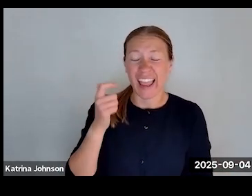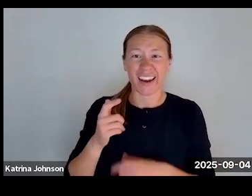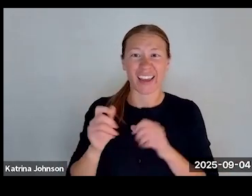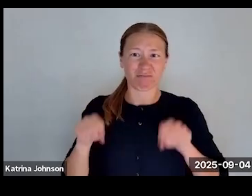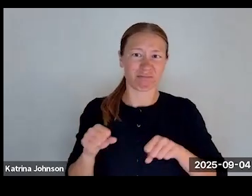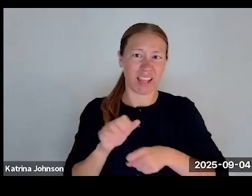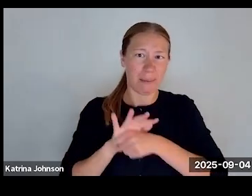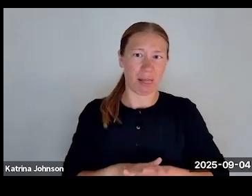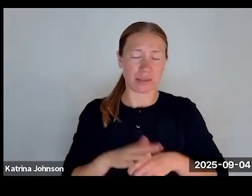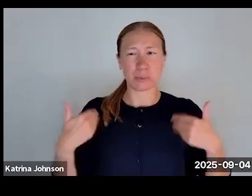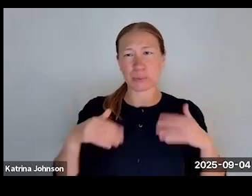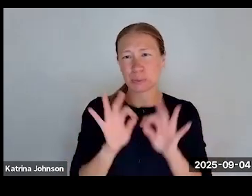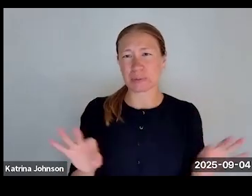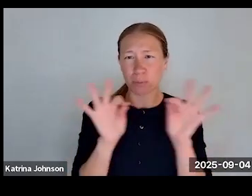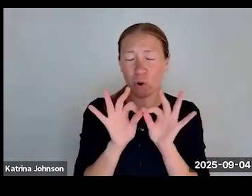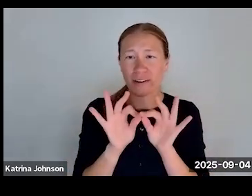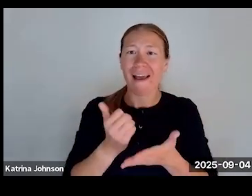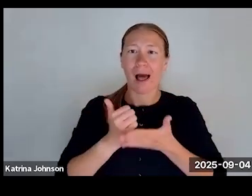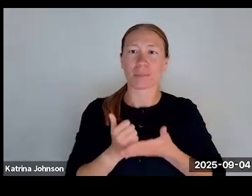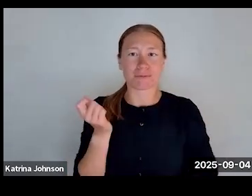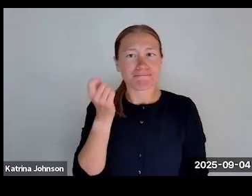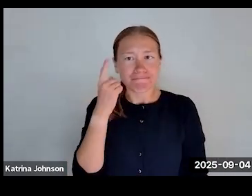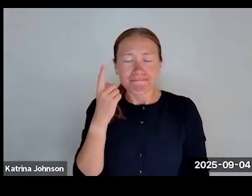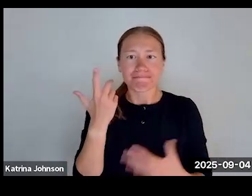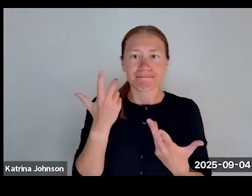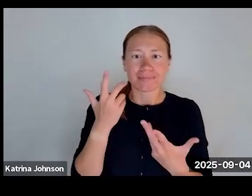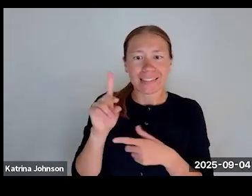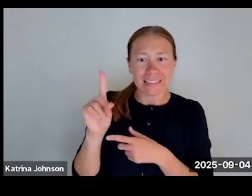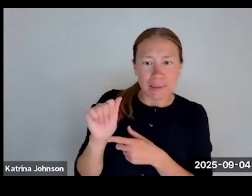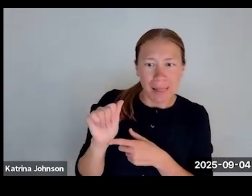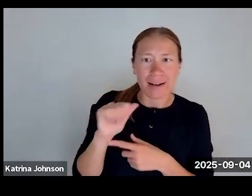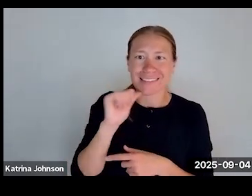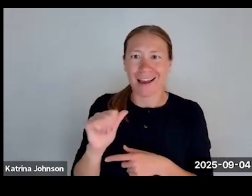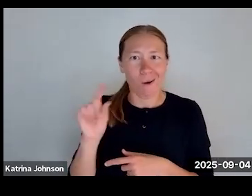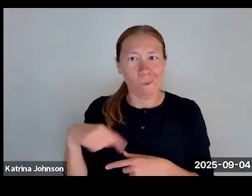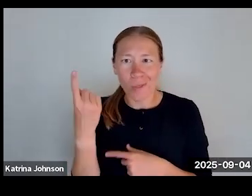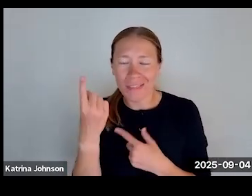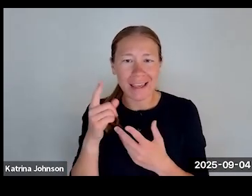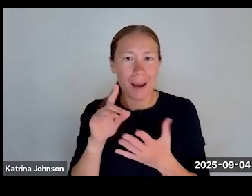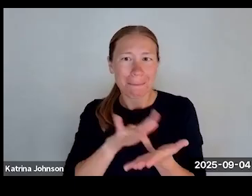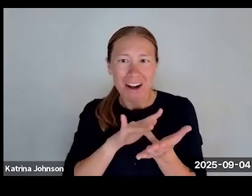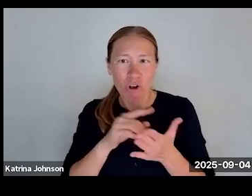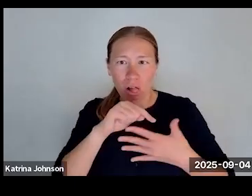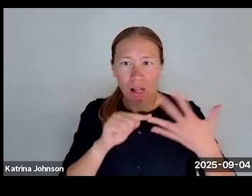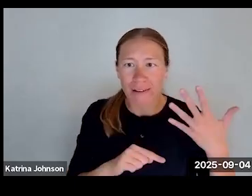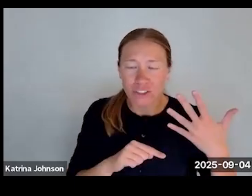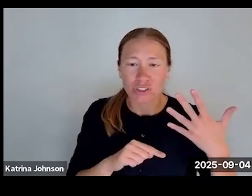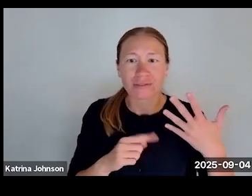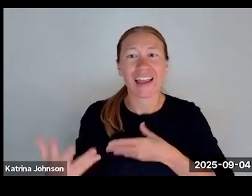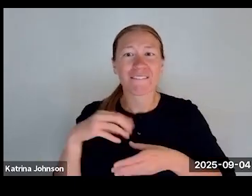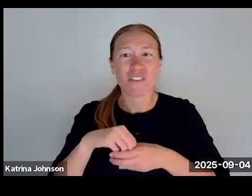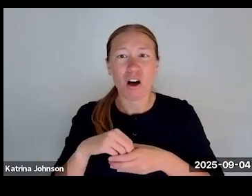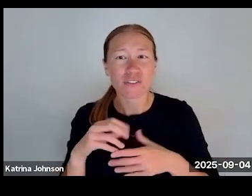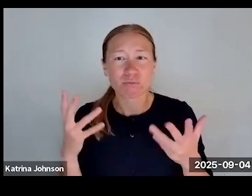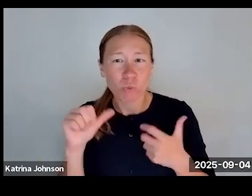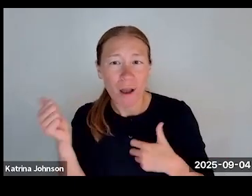key because it reminds us that disability isn't just about a medical condition. It's also about the social and